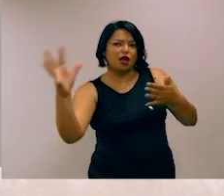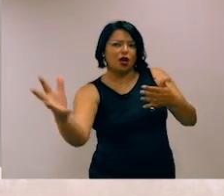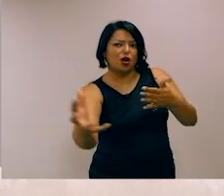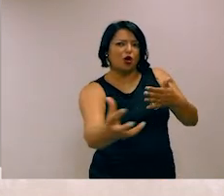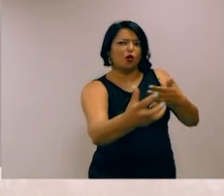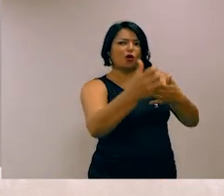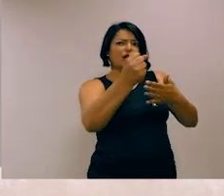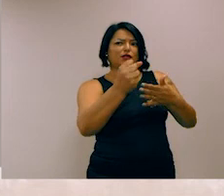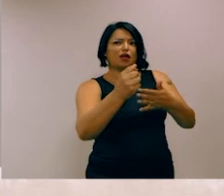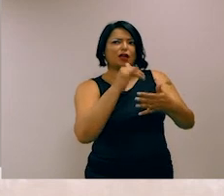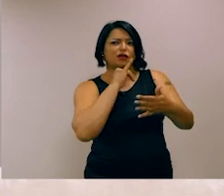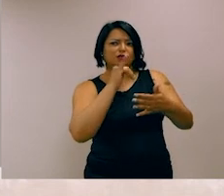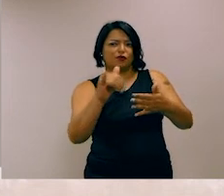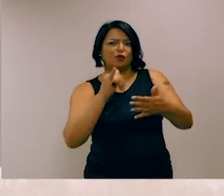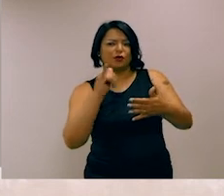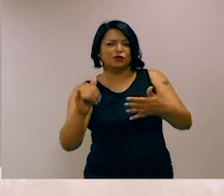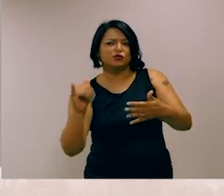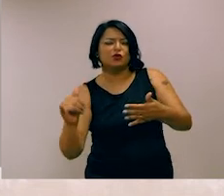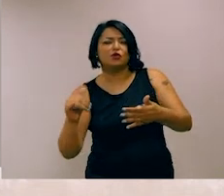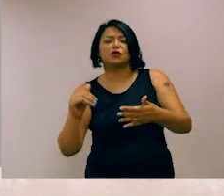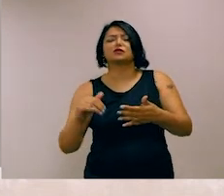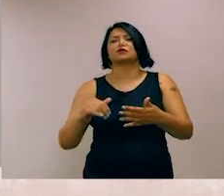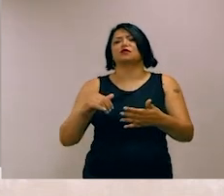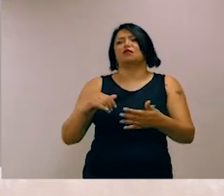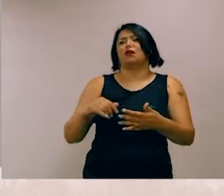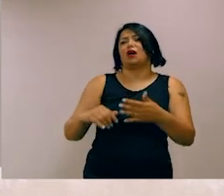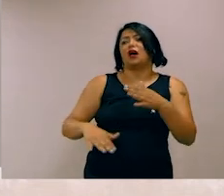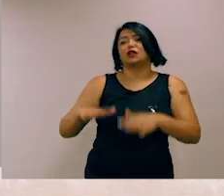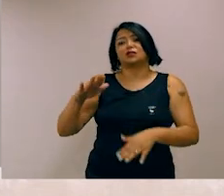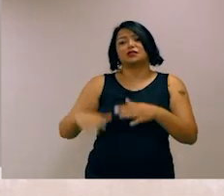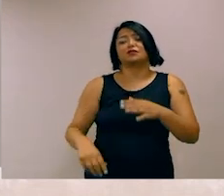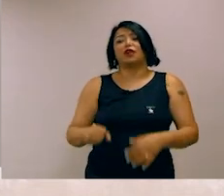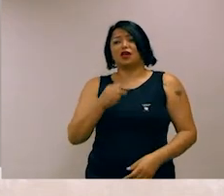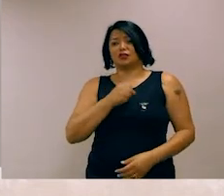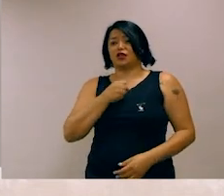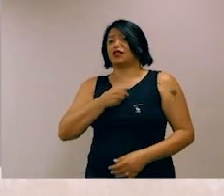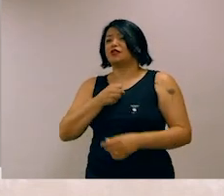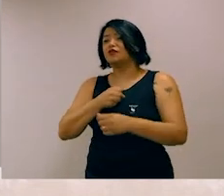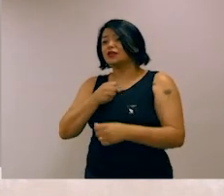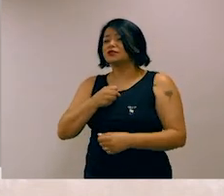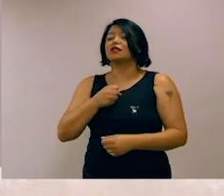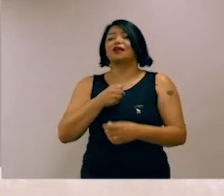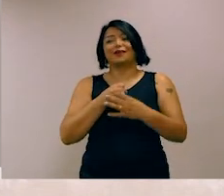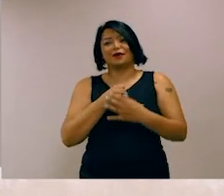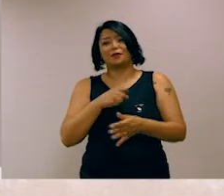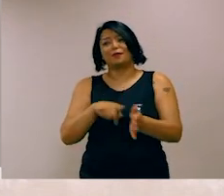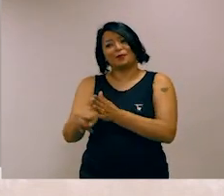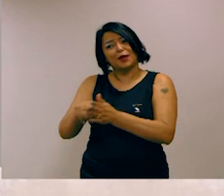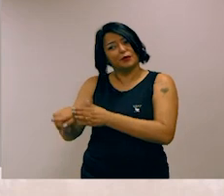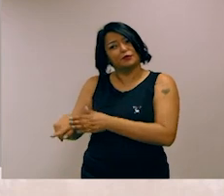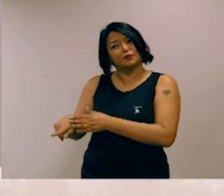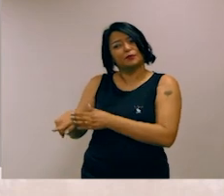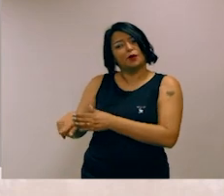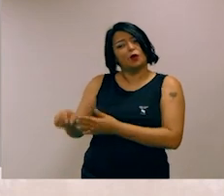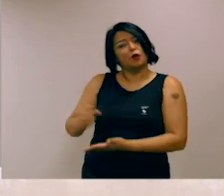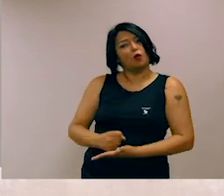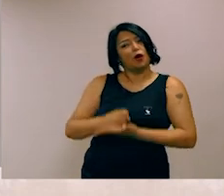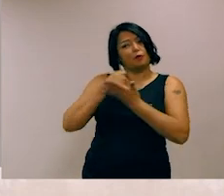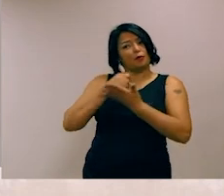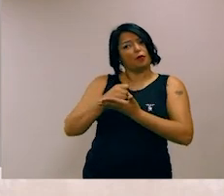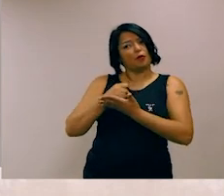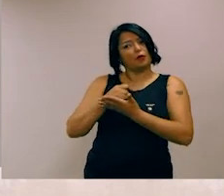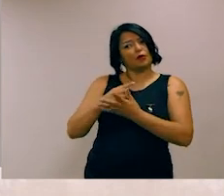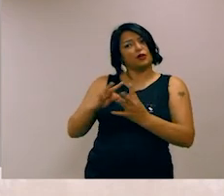times to analyze the data. So you're always trying to improve the collection of data. Sometimes you interview the families